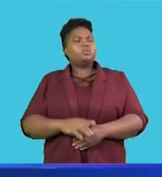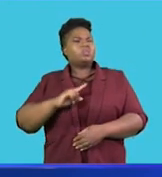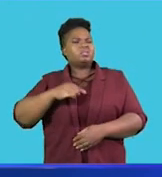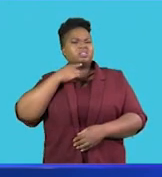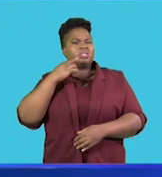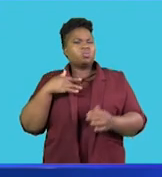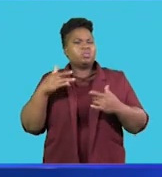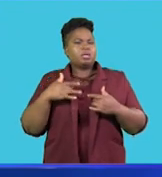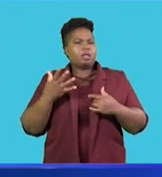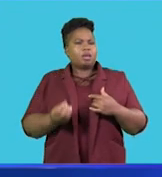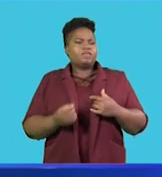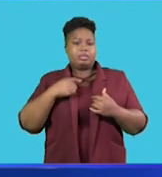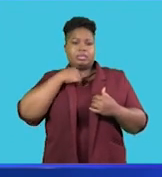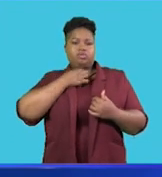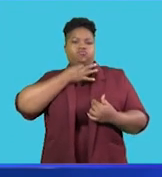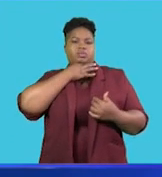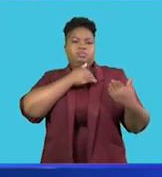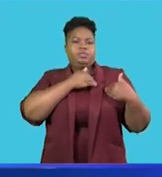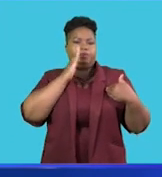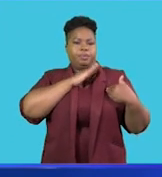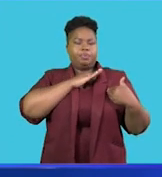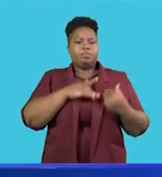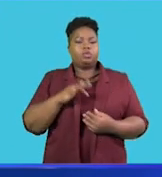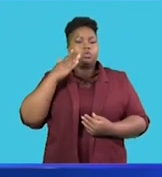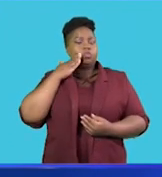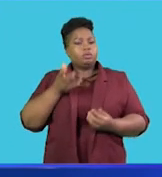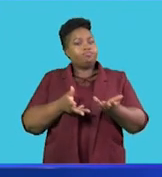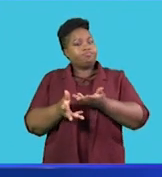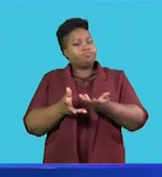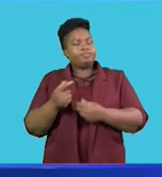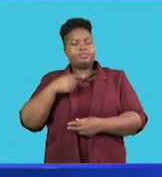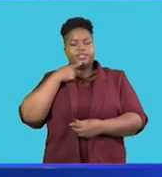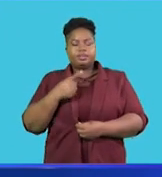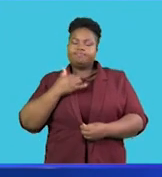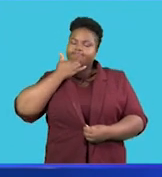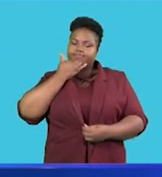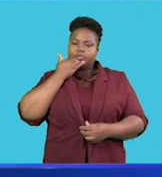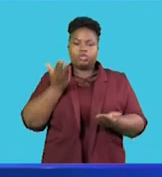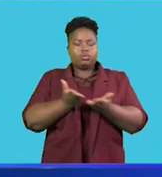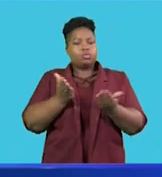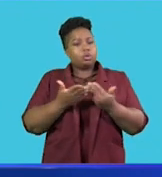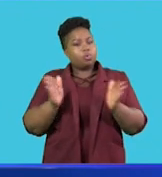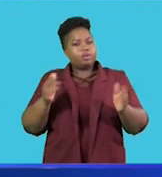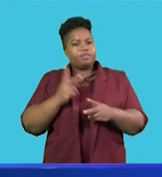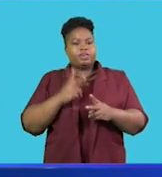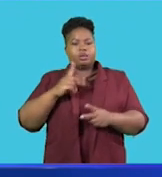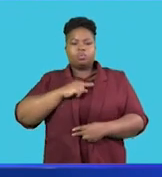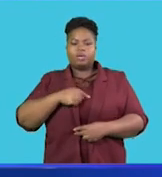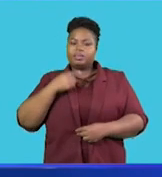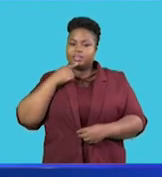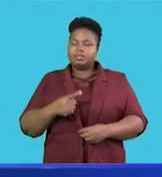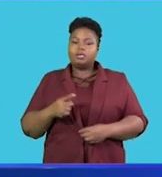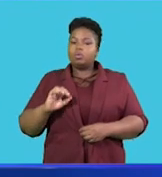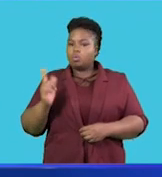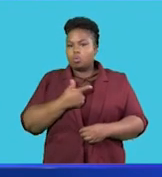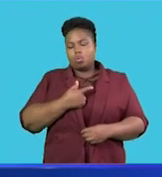se ahuwe mobung o mongobo. Puong ya hae le boraditaba Lesufi o boletse ha thabetse ho bulwa ha sekolo moo a tobokeditseng hore ha